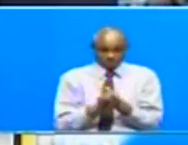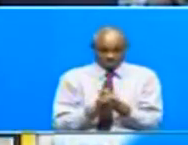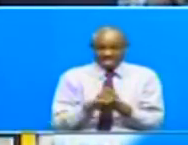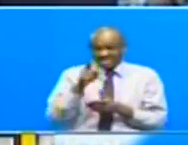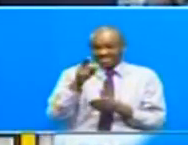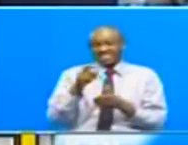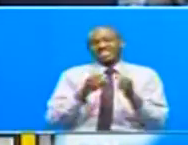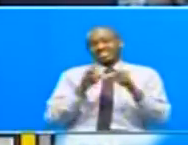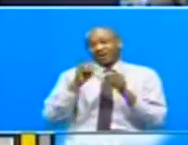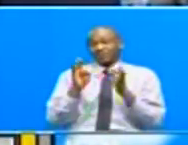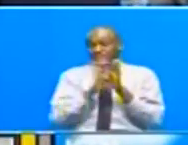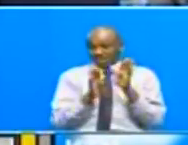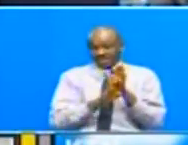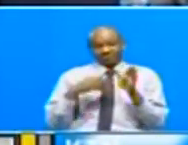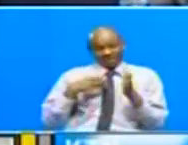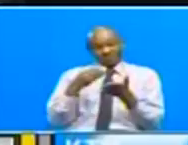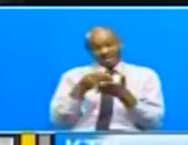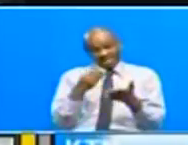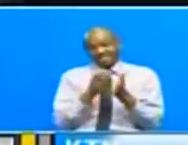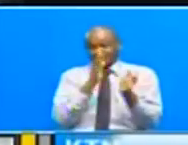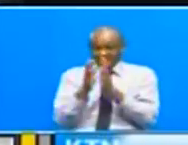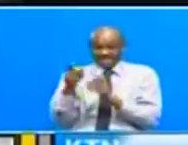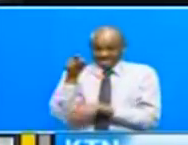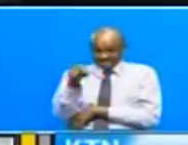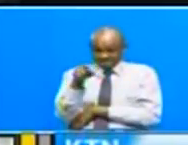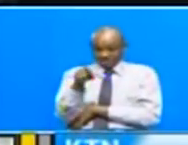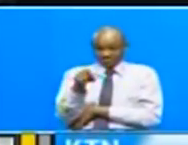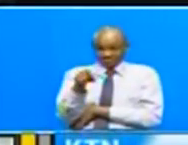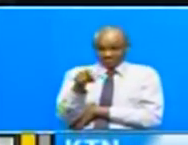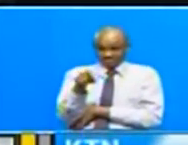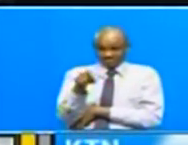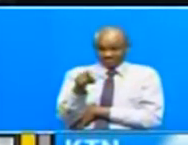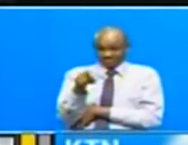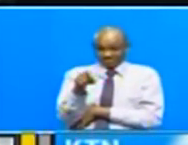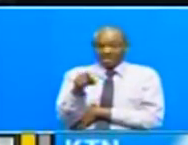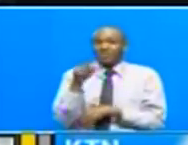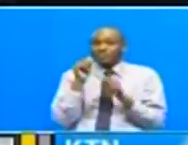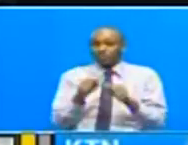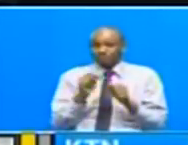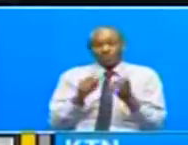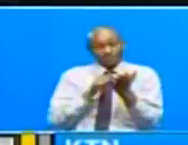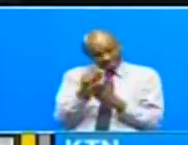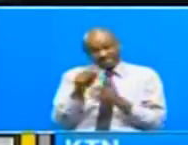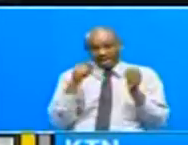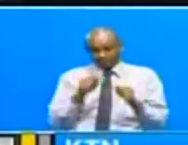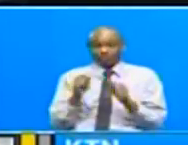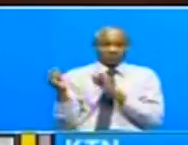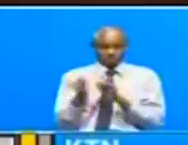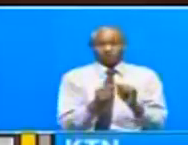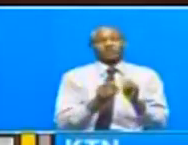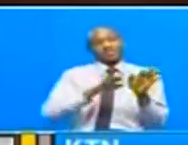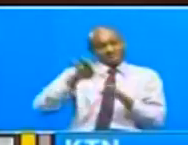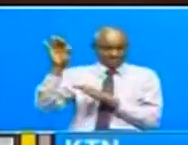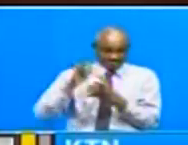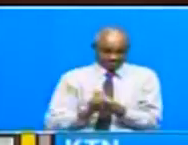be scrutinized by the Finance, Planning and Trade Committee, chaired by Aina Moyo MP Benjamin Langat, before it's published and formally introduced in the